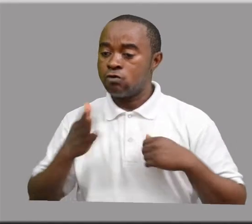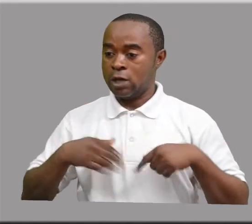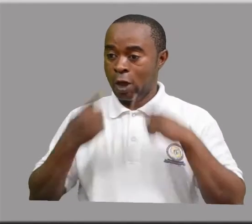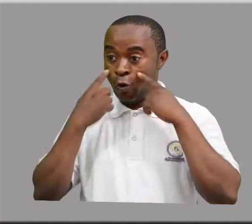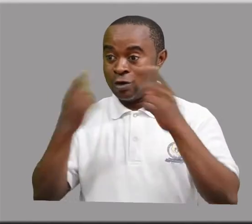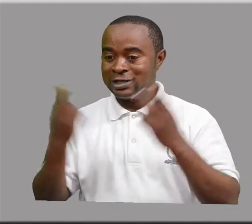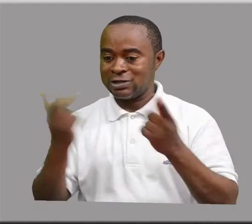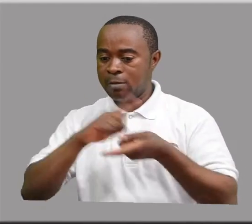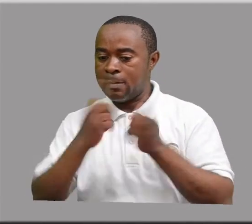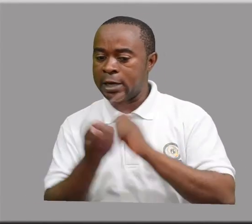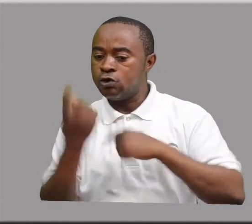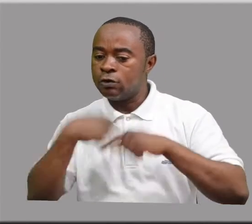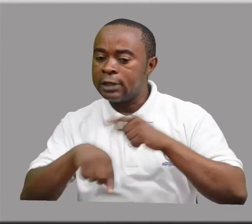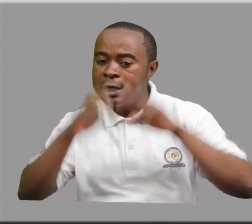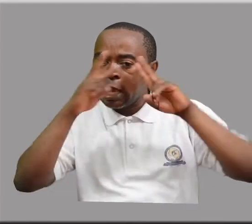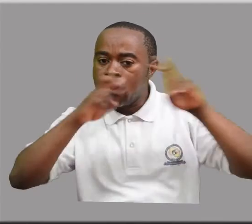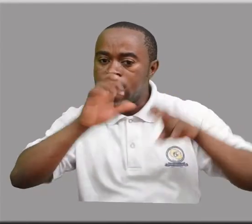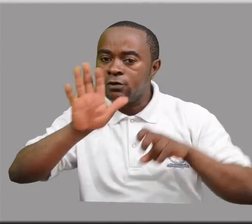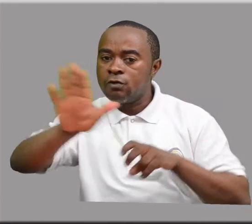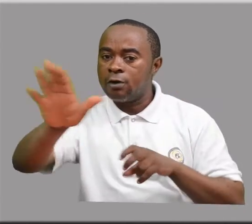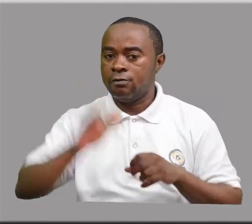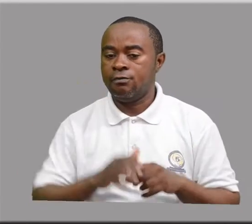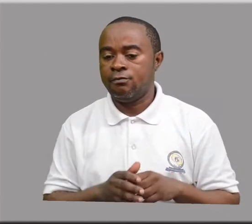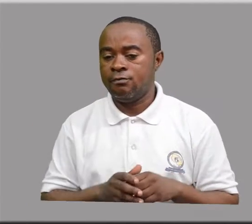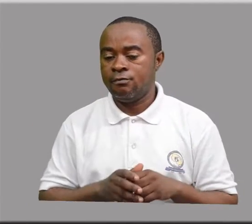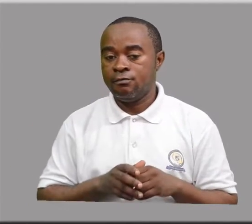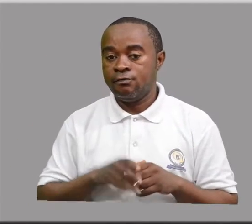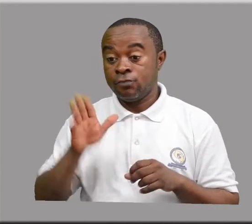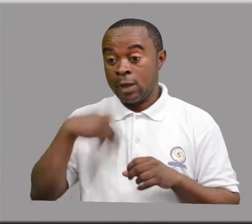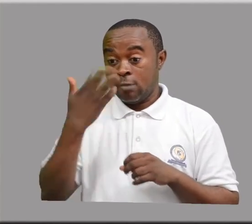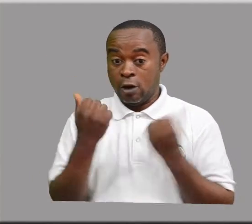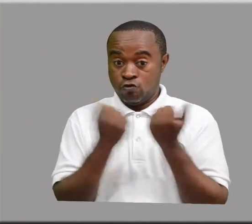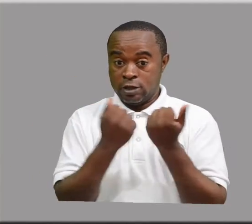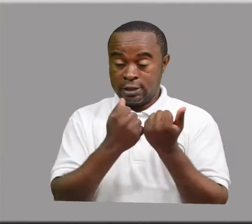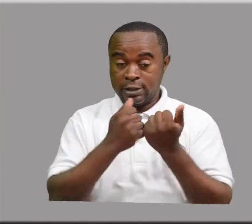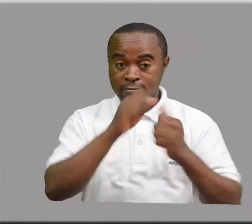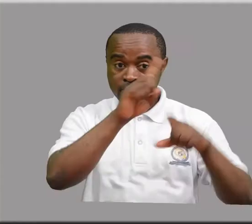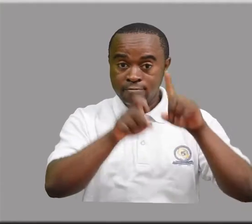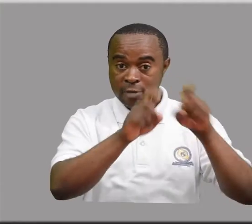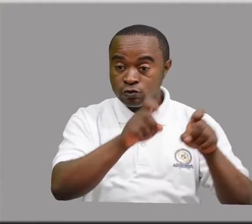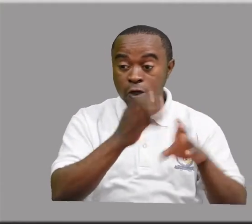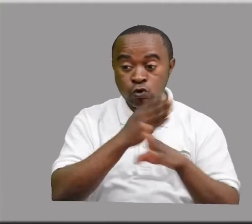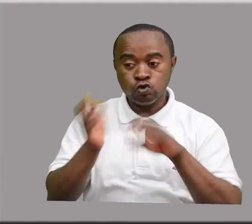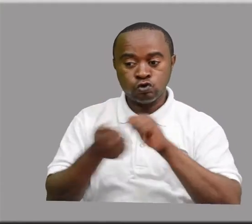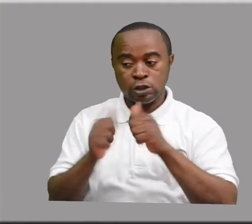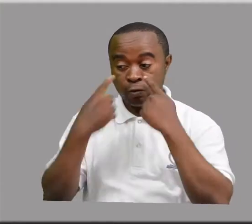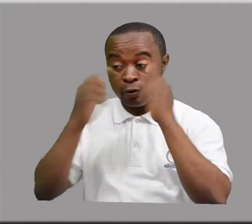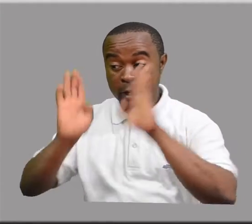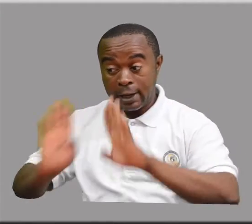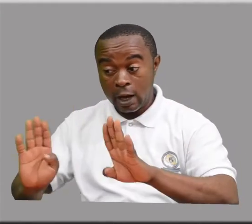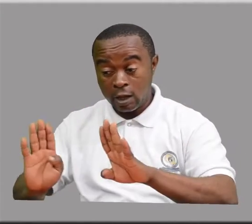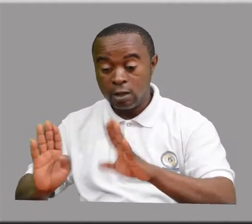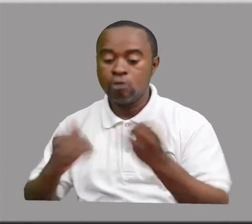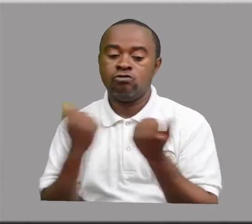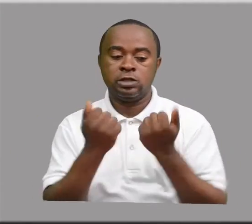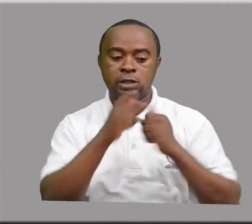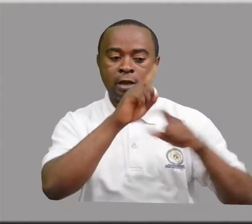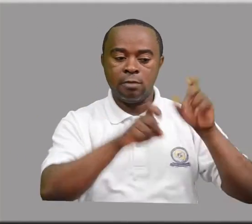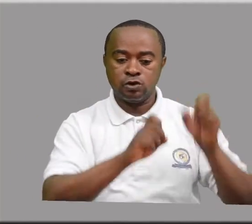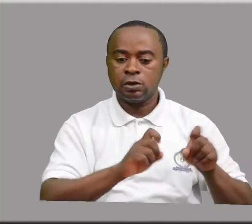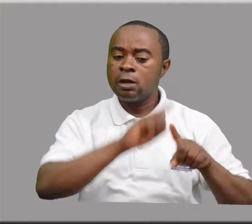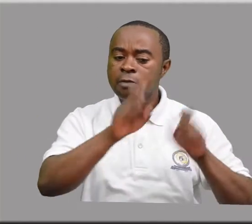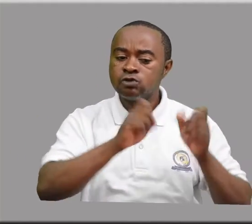changing? And then you pose questions about that problem that you have seen.